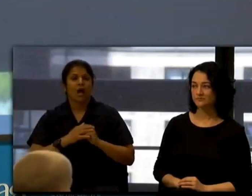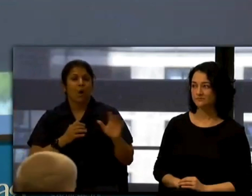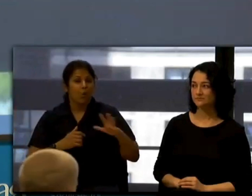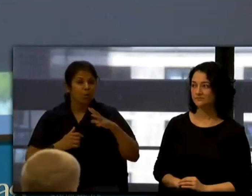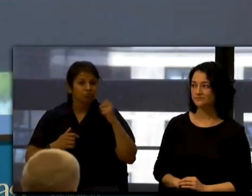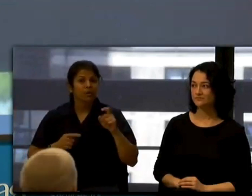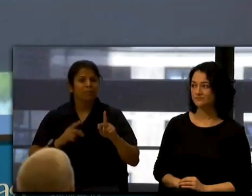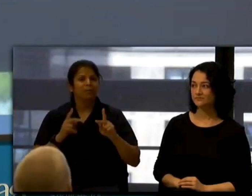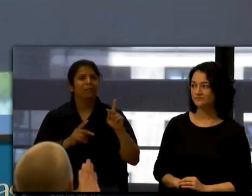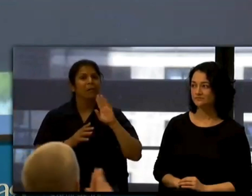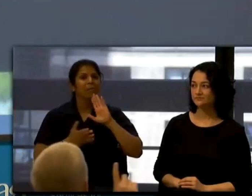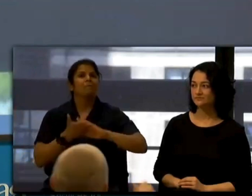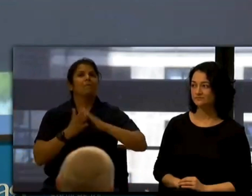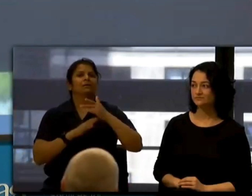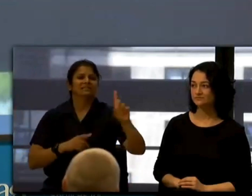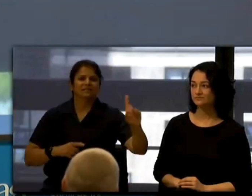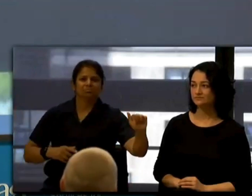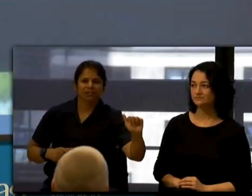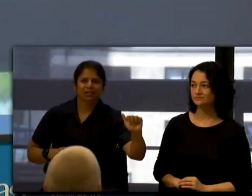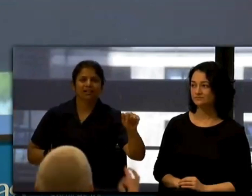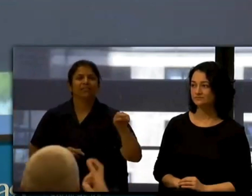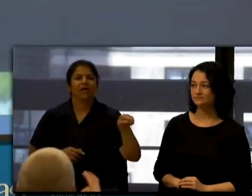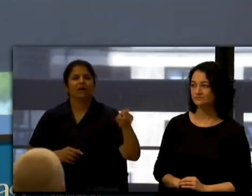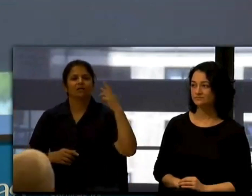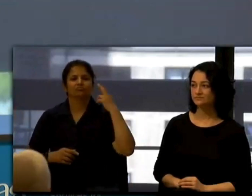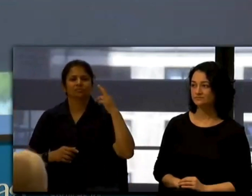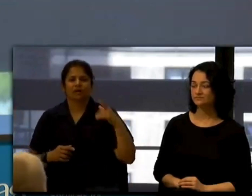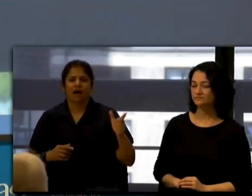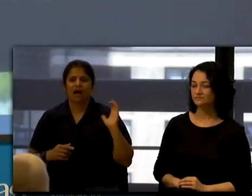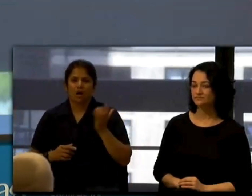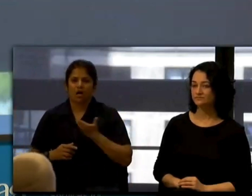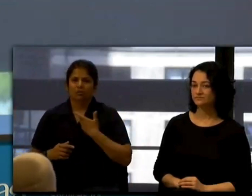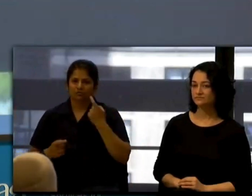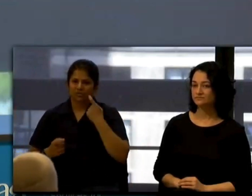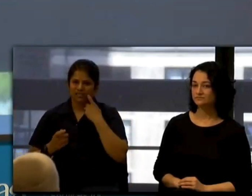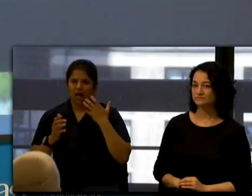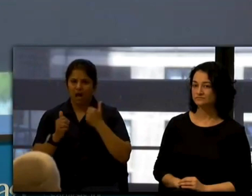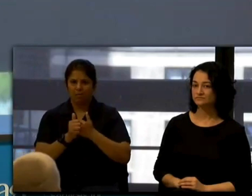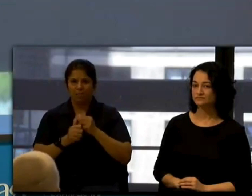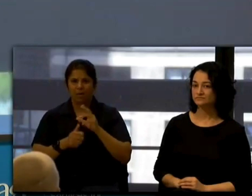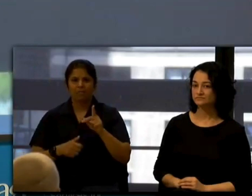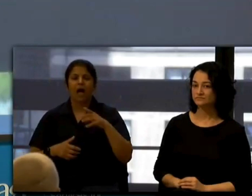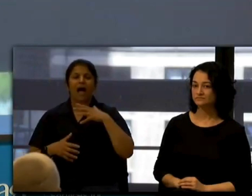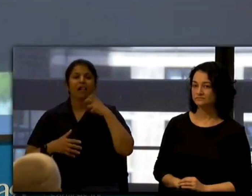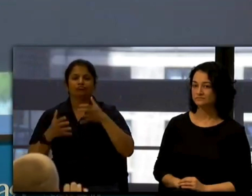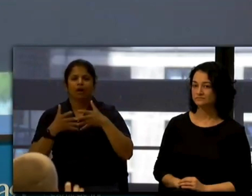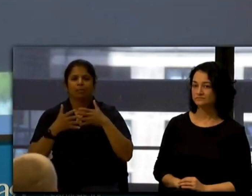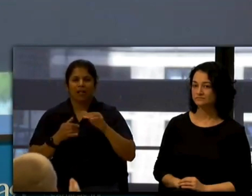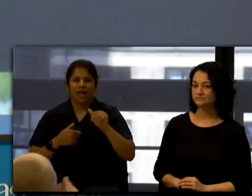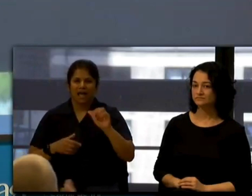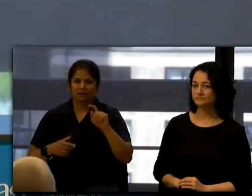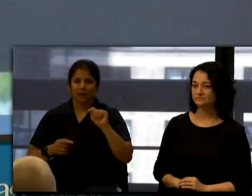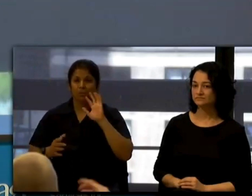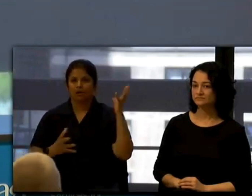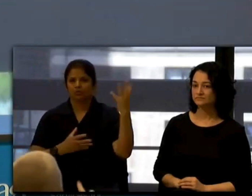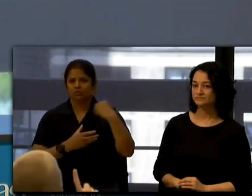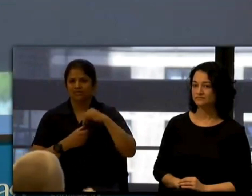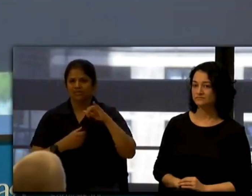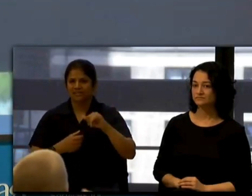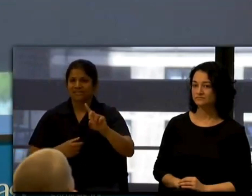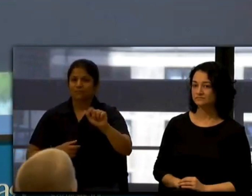That's why our recent updates to the Older Americans Act include disabled older adults as a priority